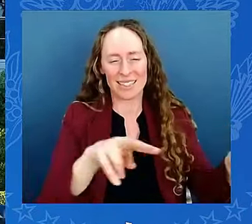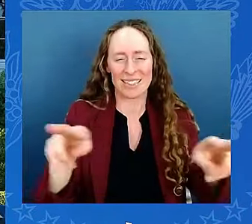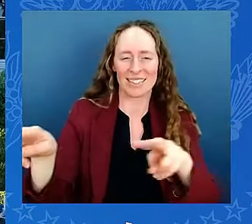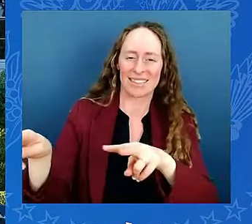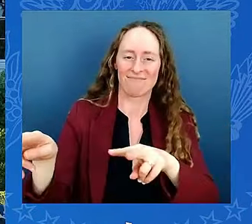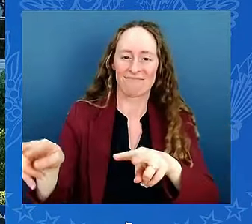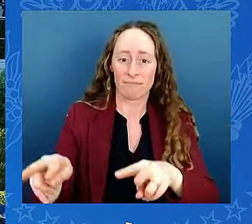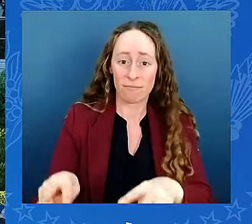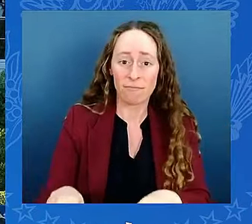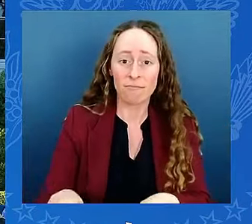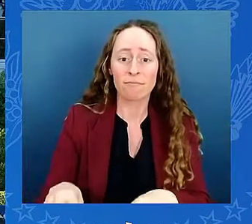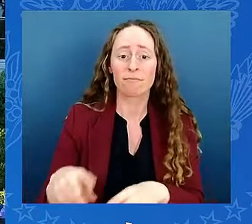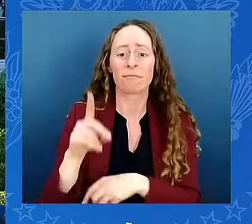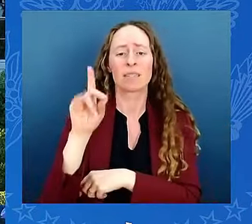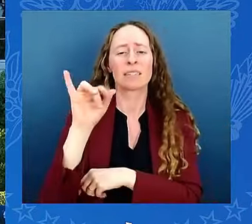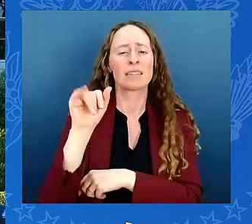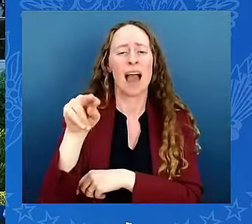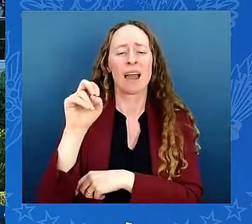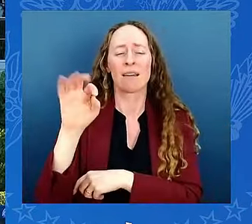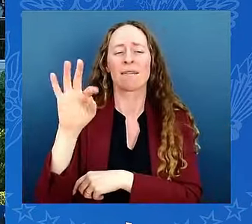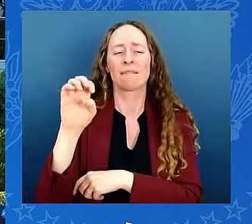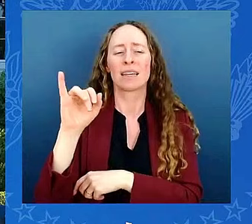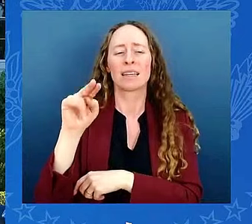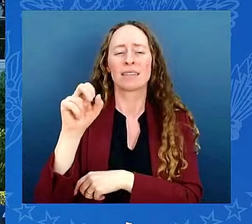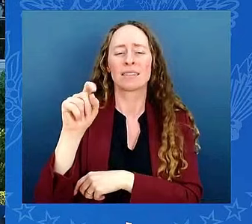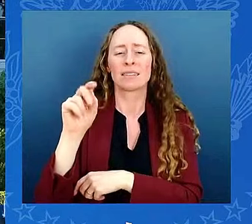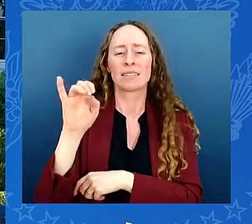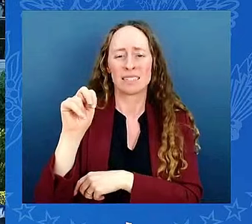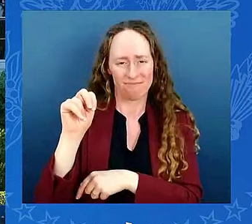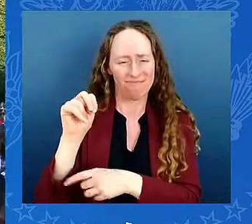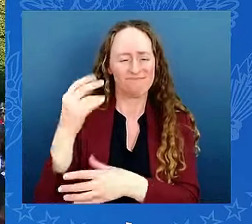Jackson Lee, who we miss very much.